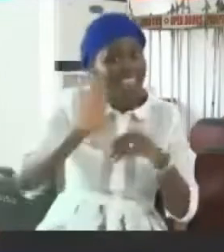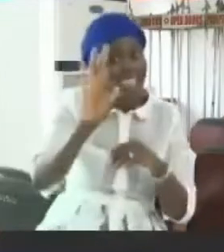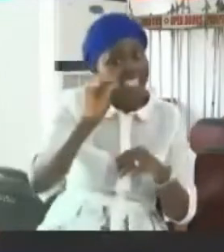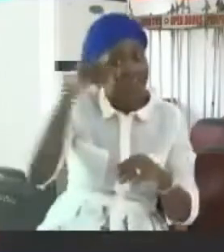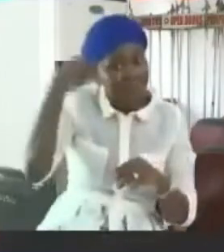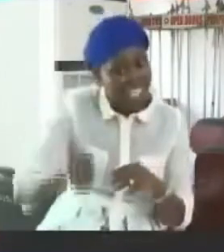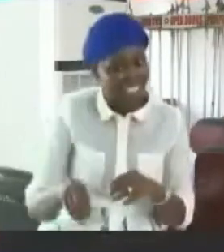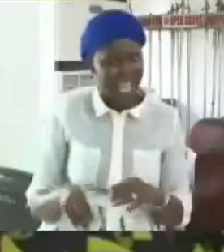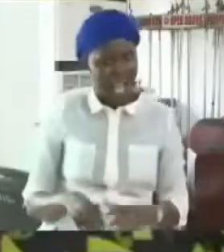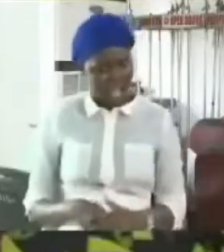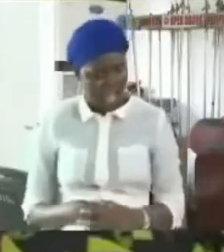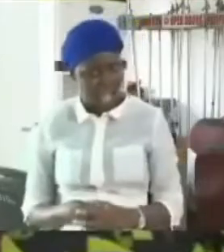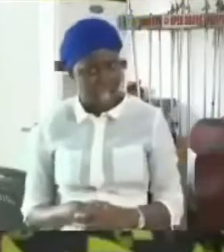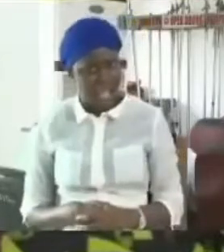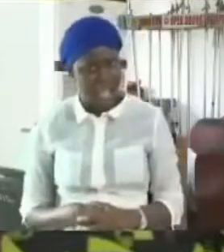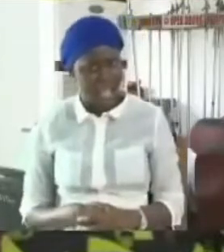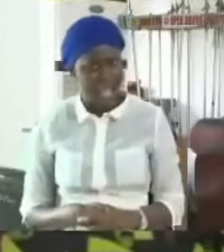90%.